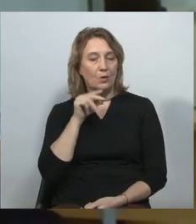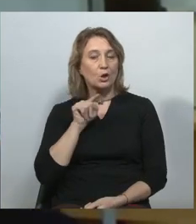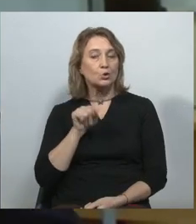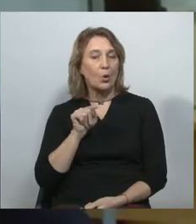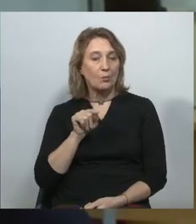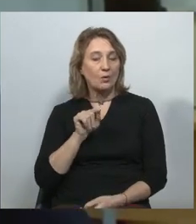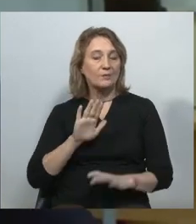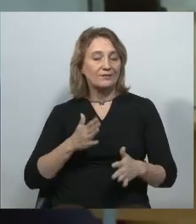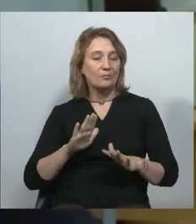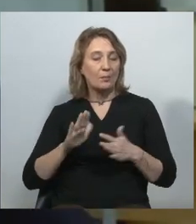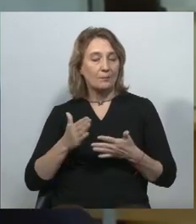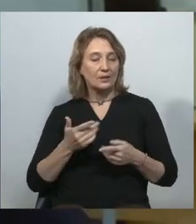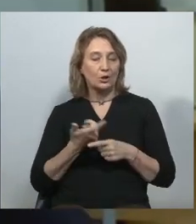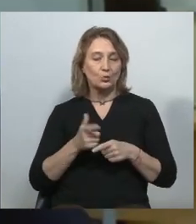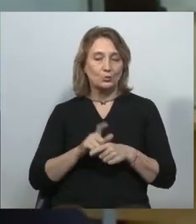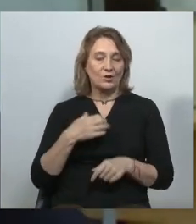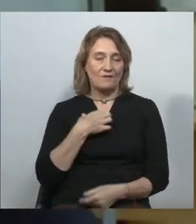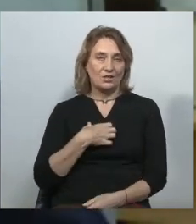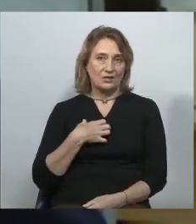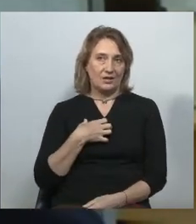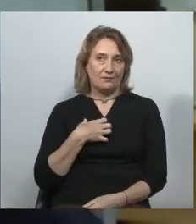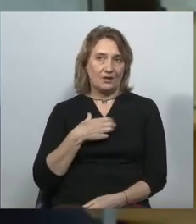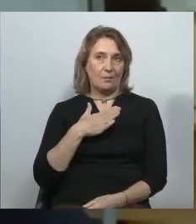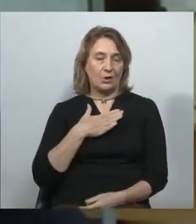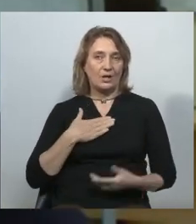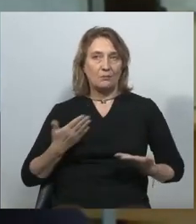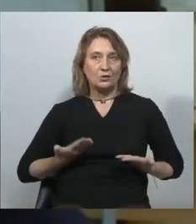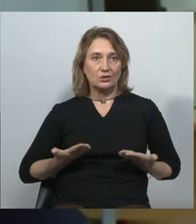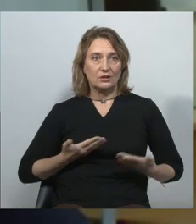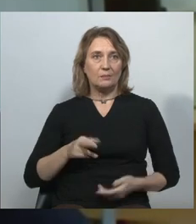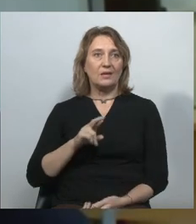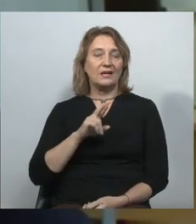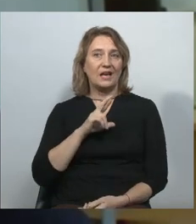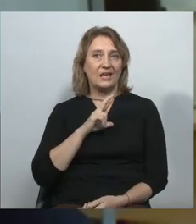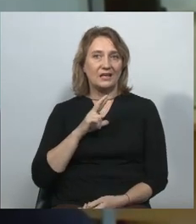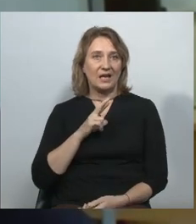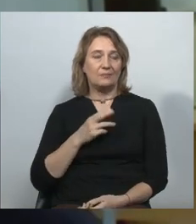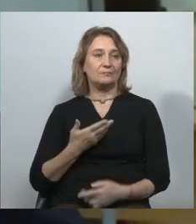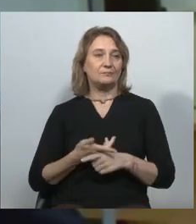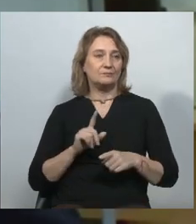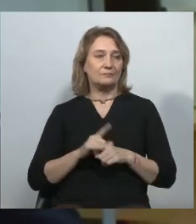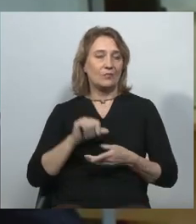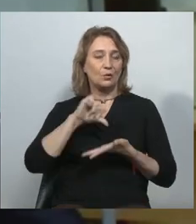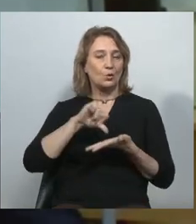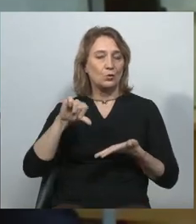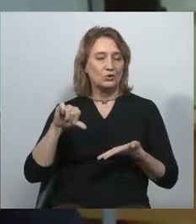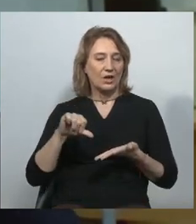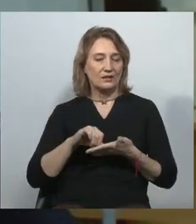way. So these are the things which are very important in my life. And I